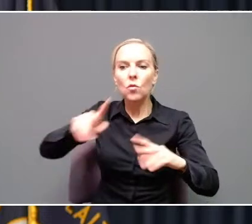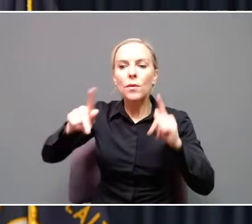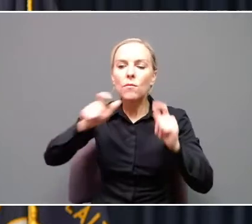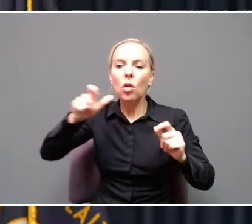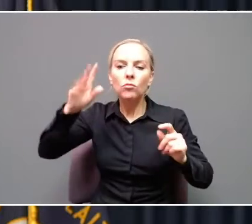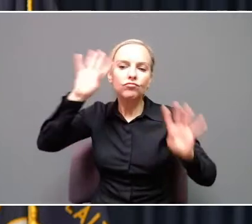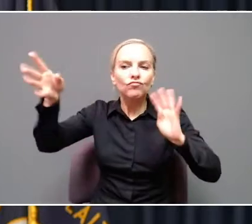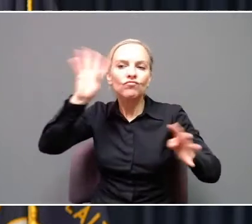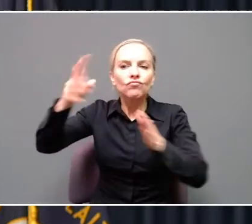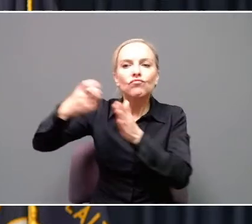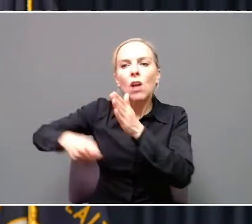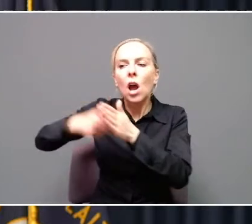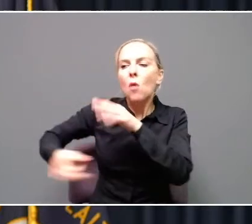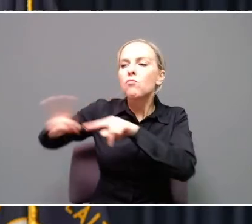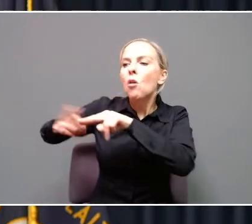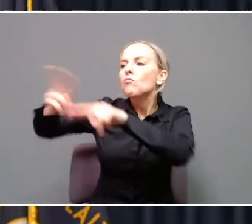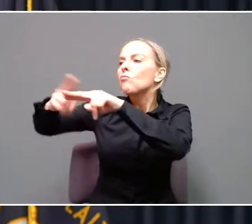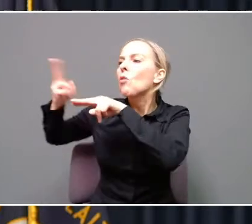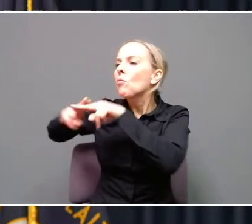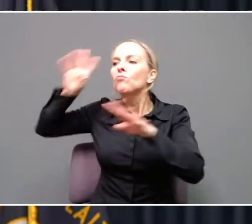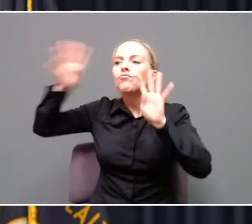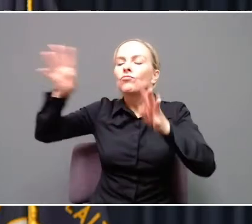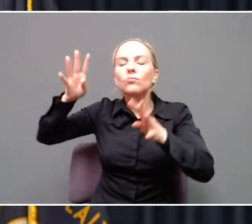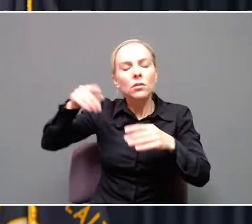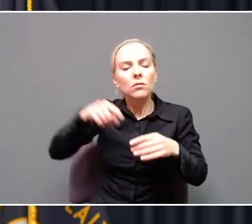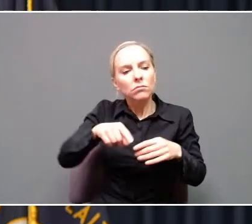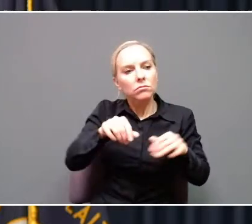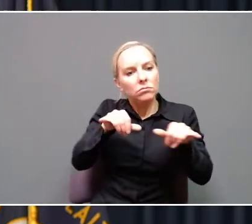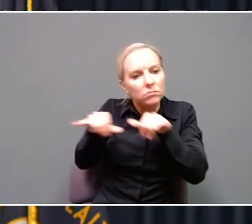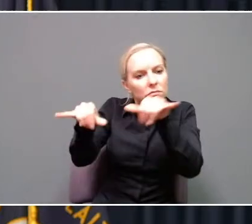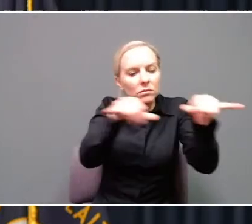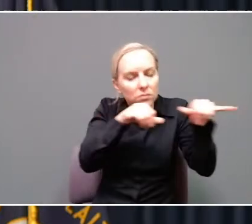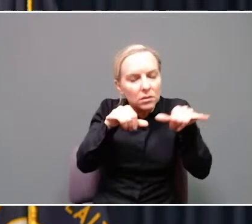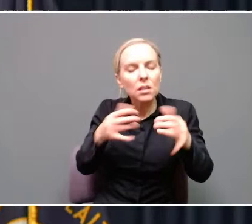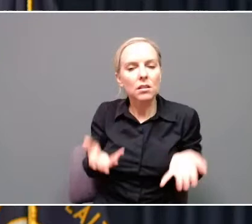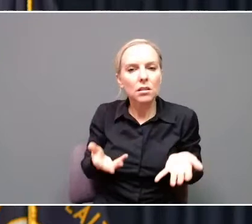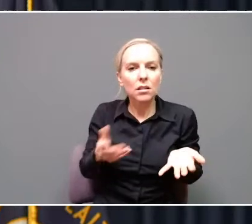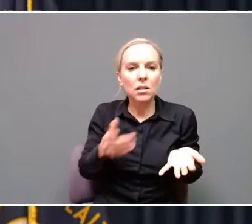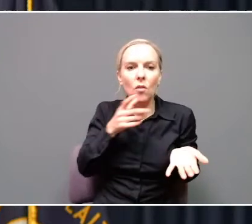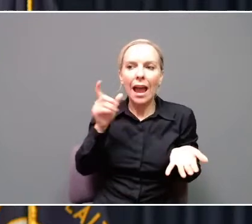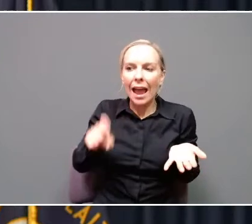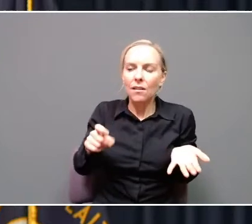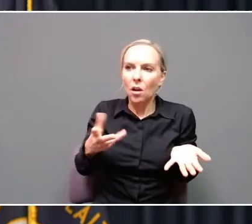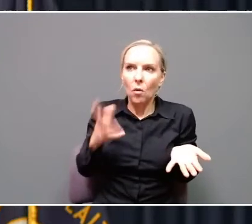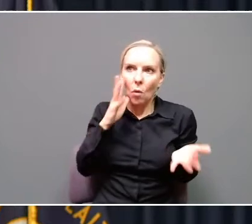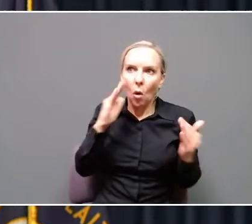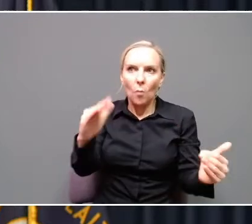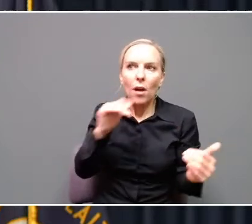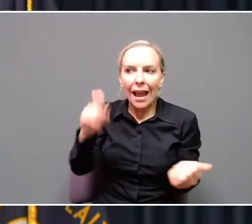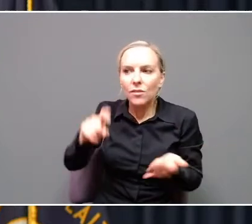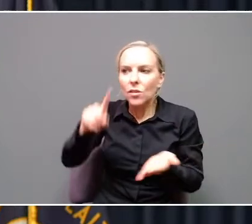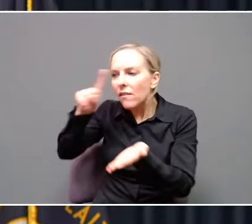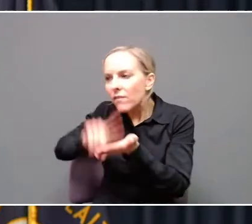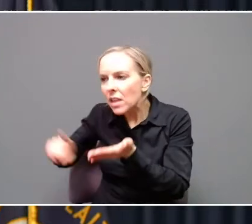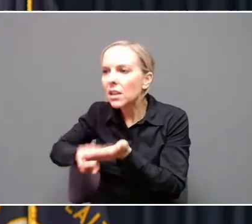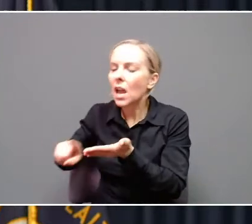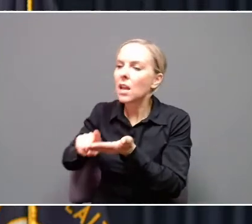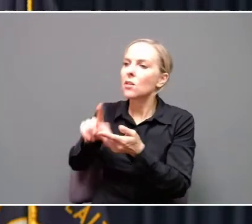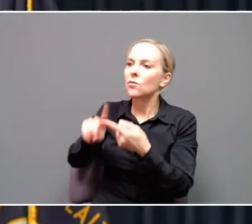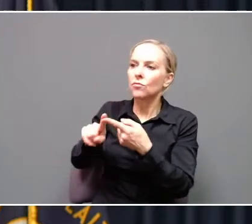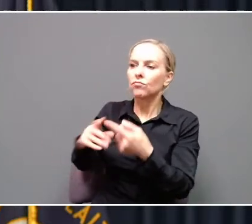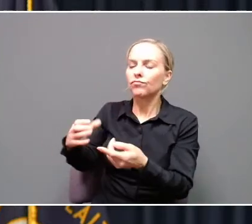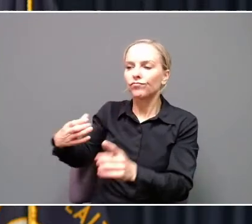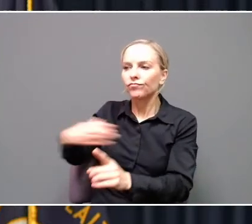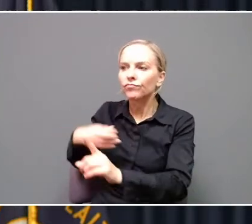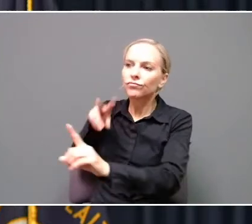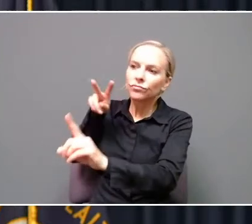in many ways, one of the best outcomes would be that we don't have to have investigations and prosecutions, but not doing it would